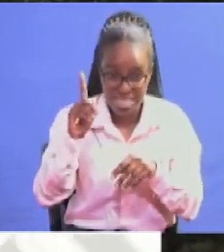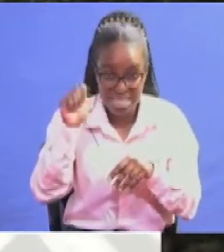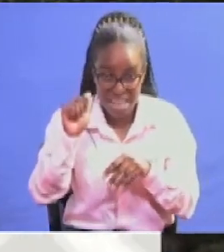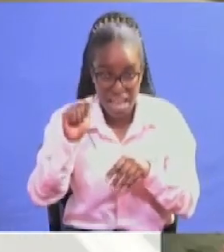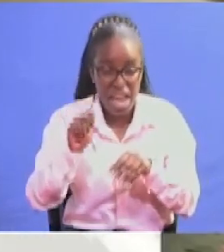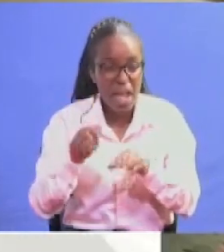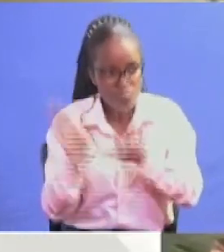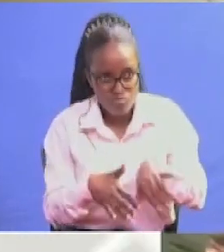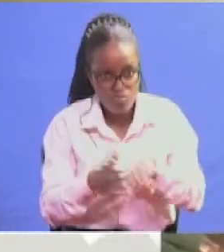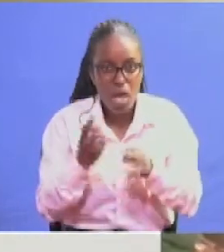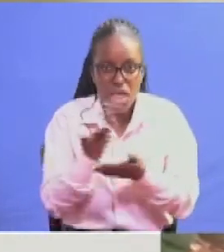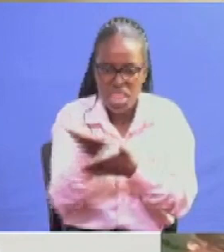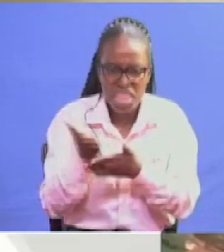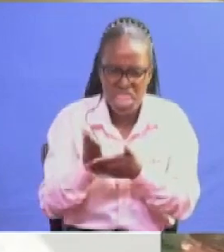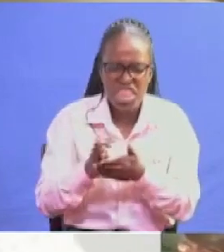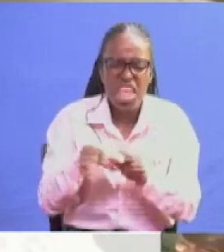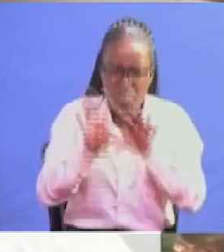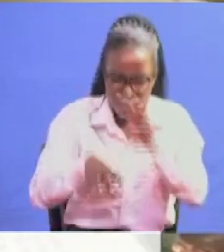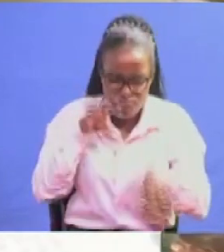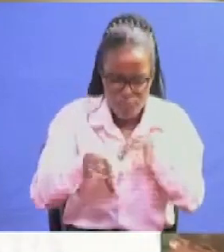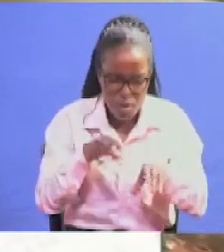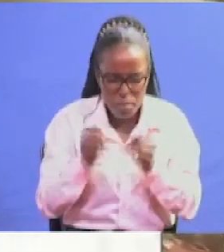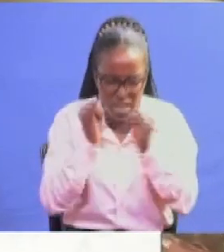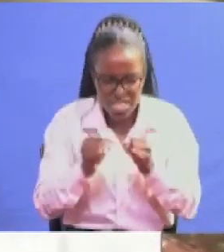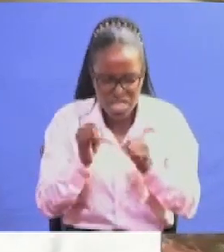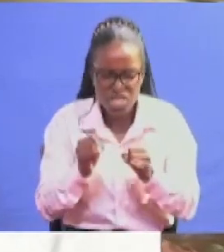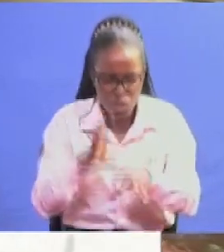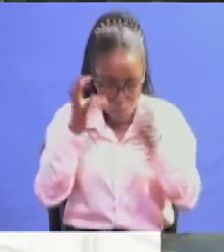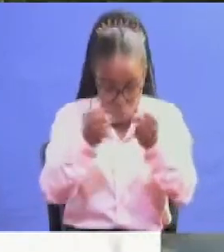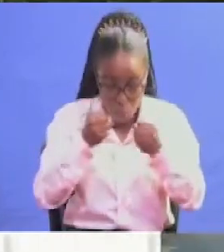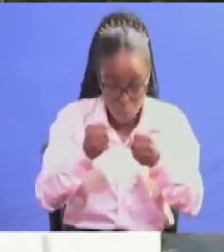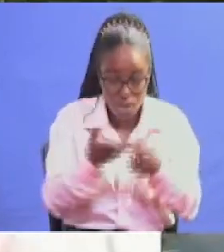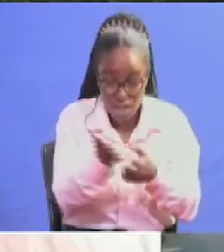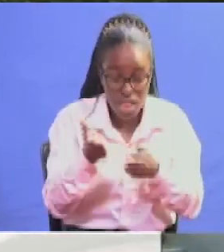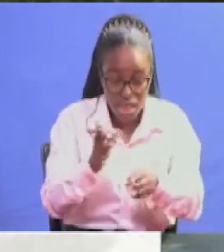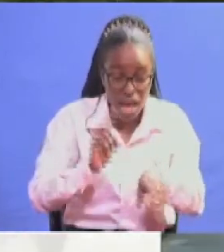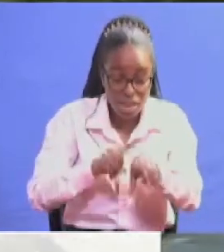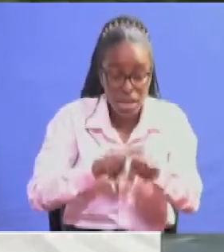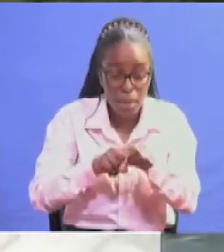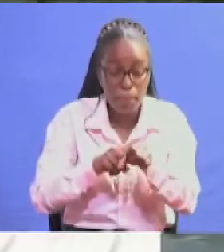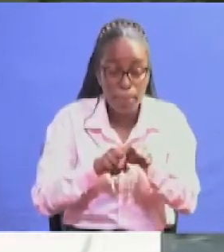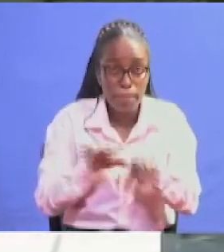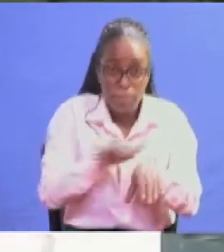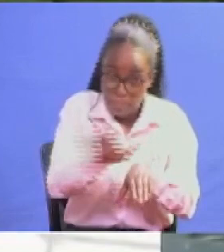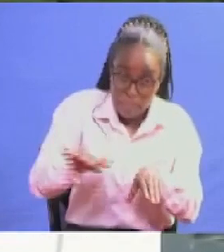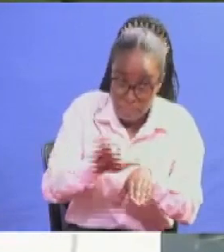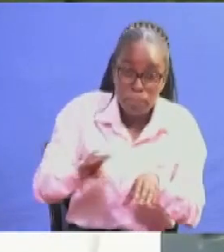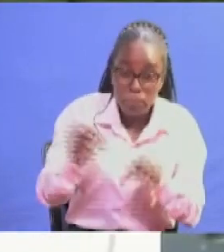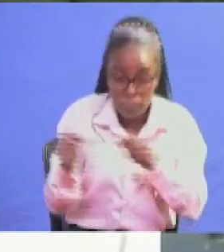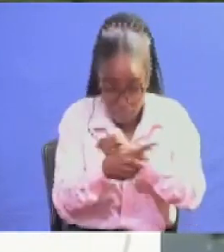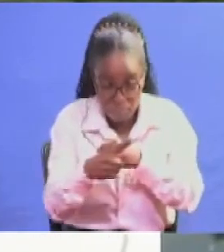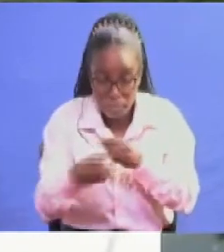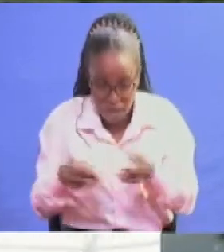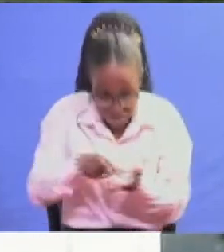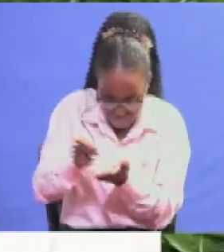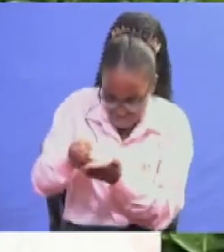Nevertheless, the farmers are on hope that the new directors will streamline the tea sectors and increase monthly payments from current